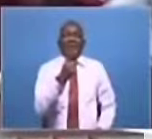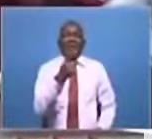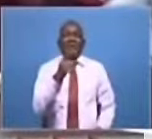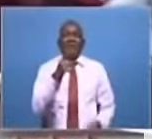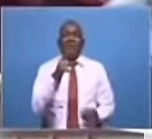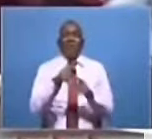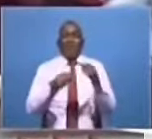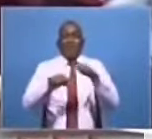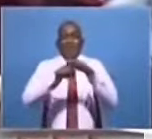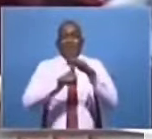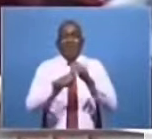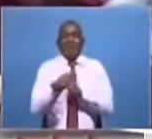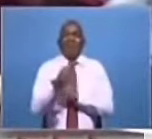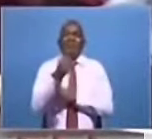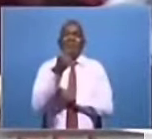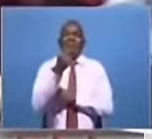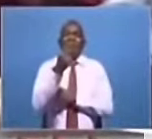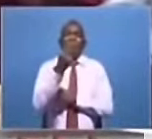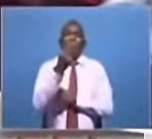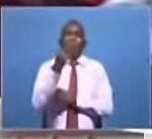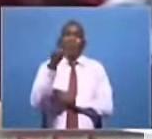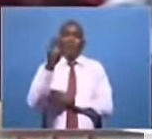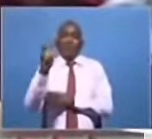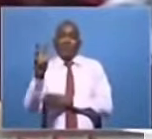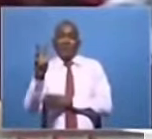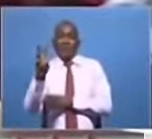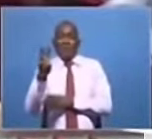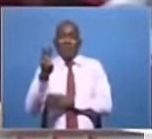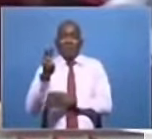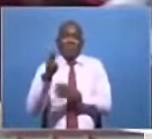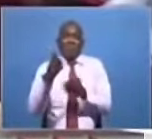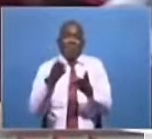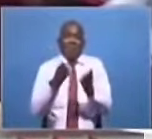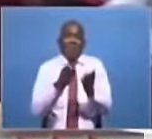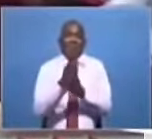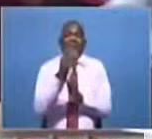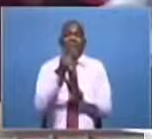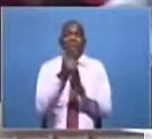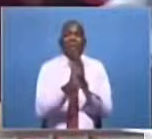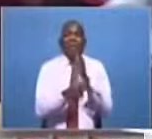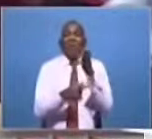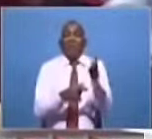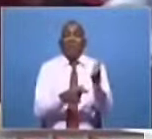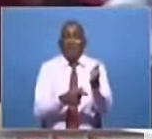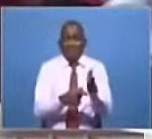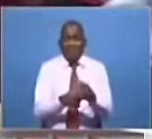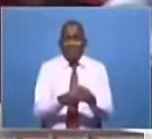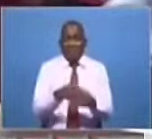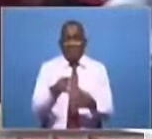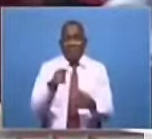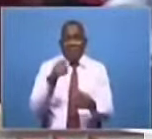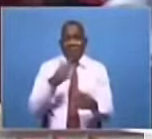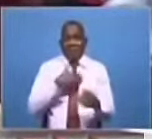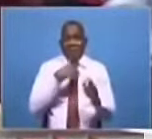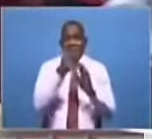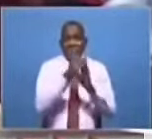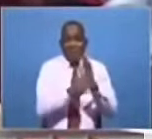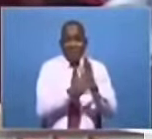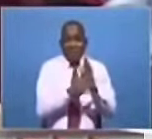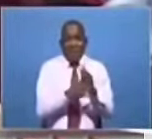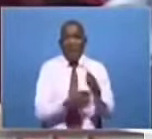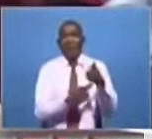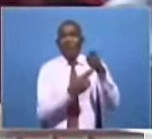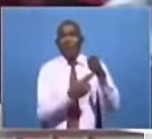Section 26, except as otherwise provided by law. And my learned friend made